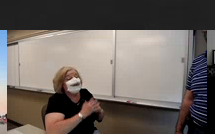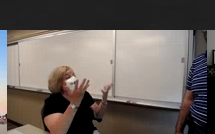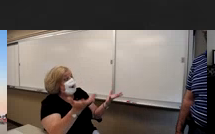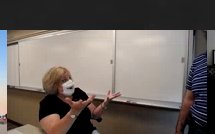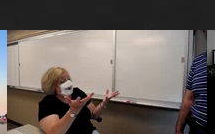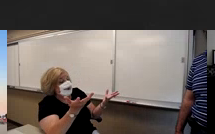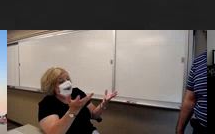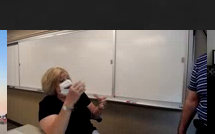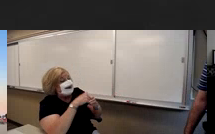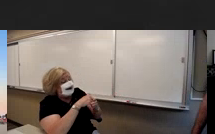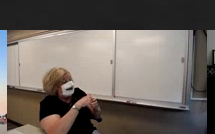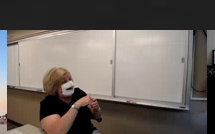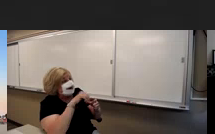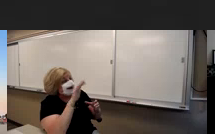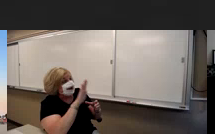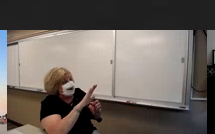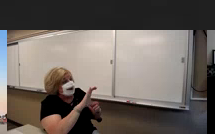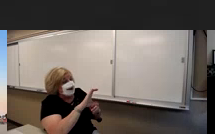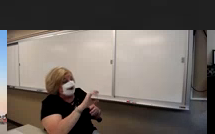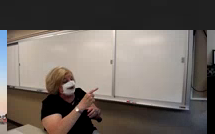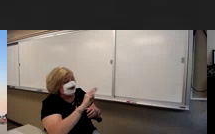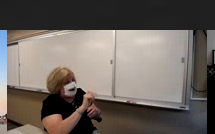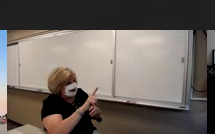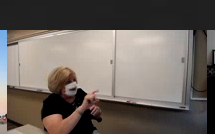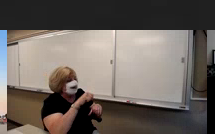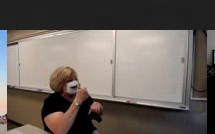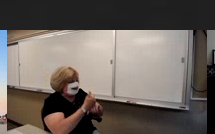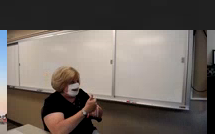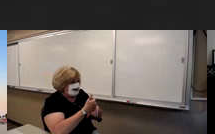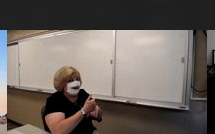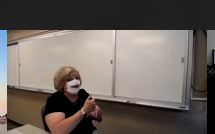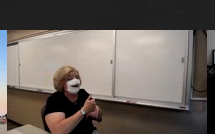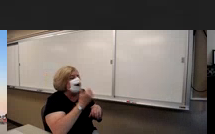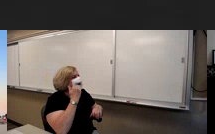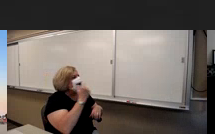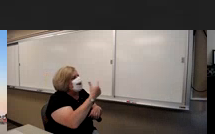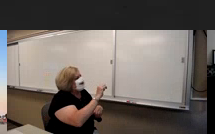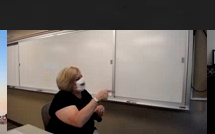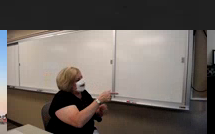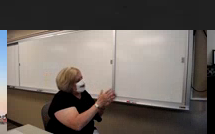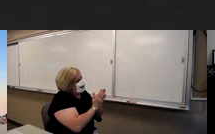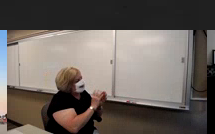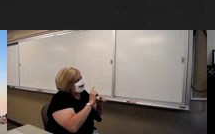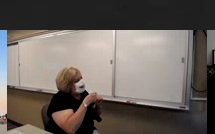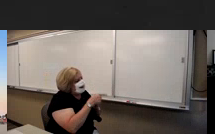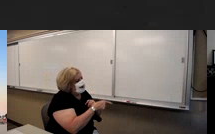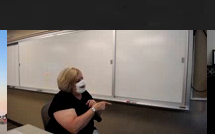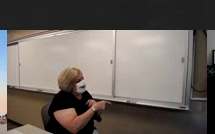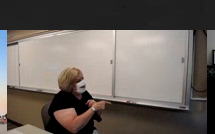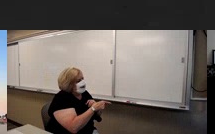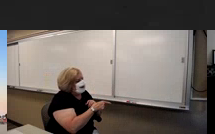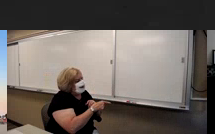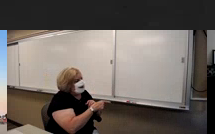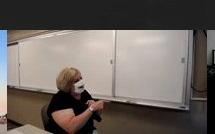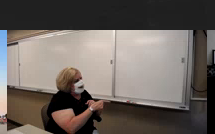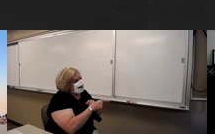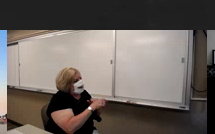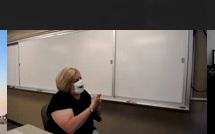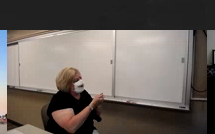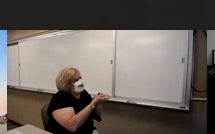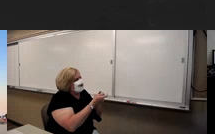within your channel settings, your different settings, I know, Gina, you were asking about managing or how